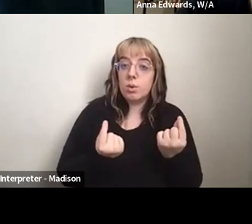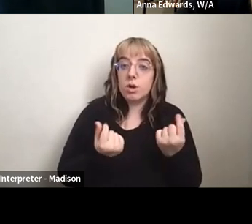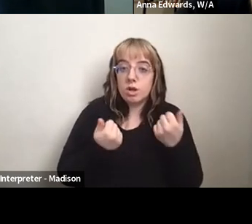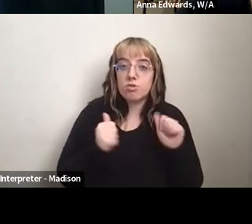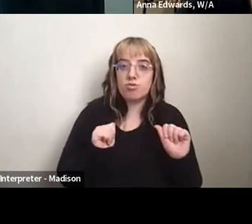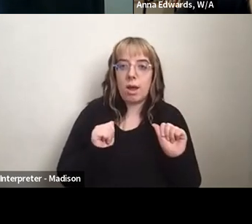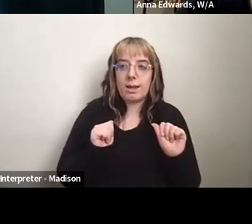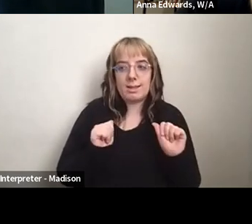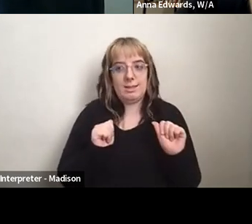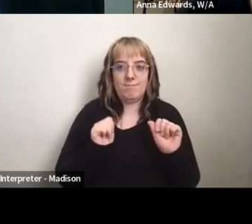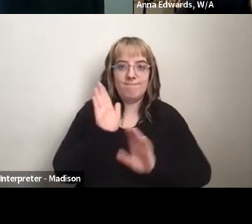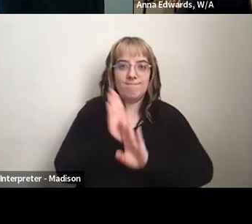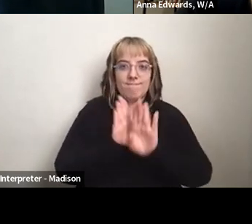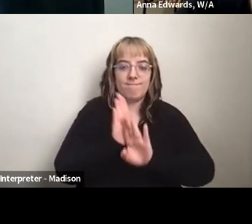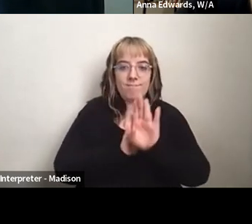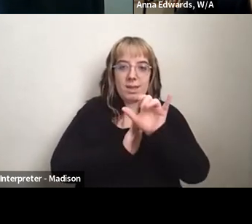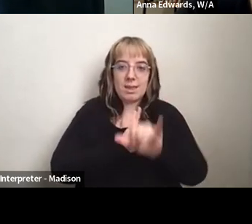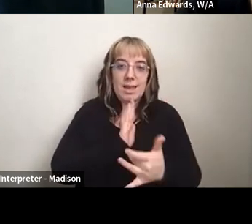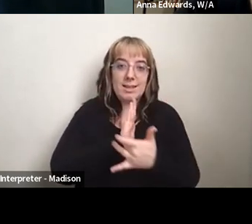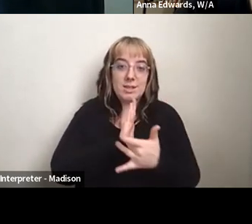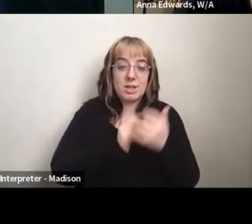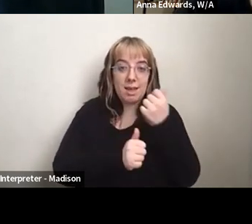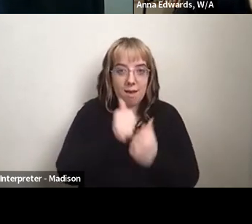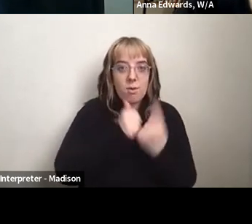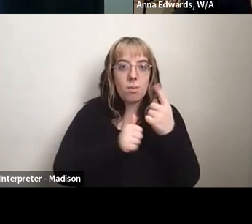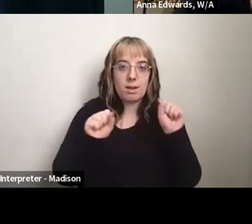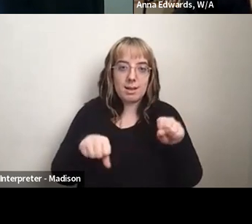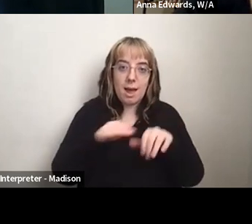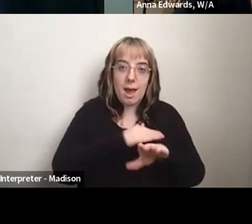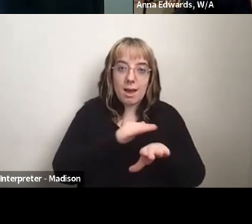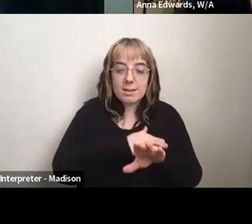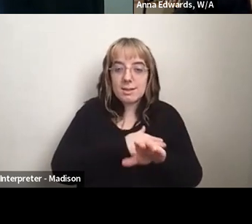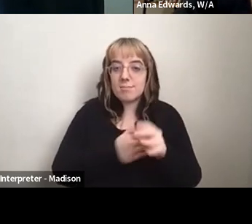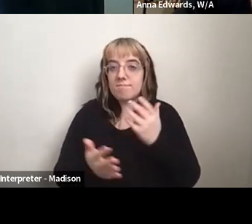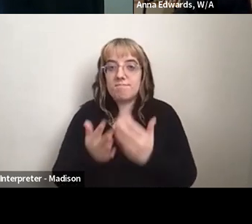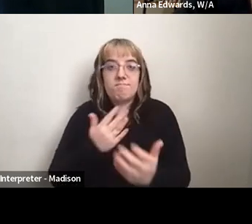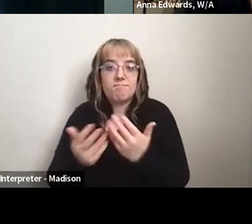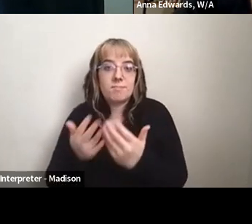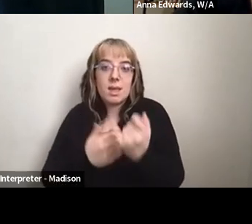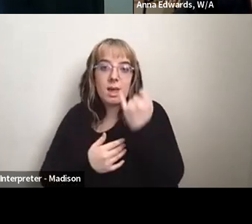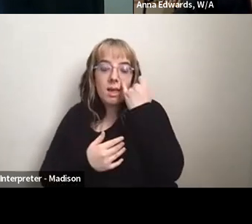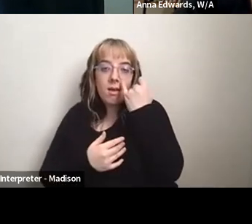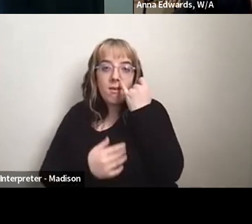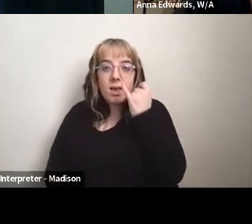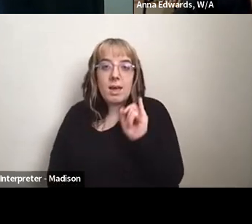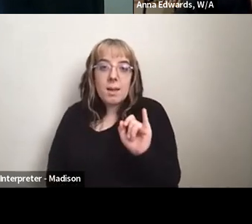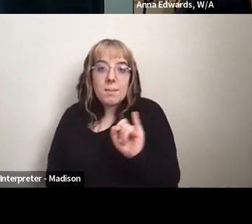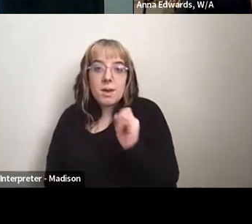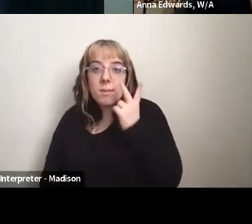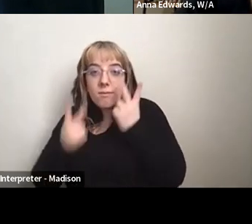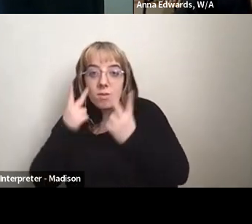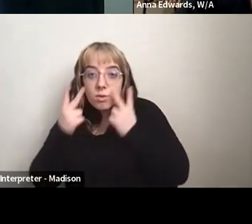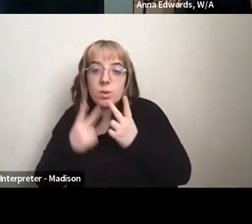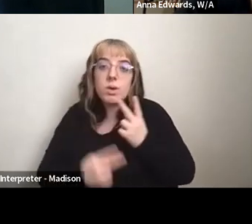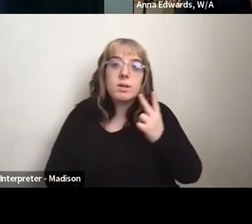acquiring those so that digitally everyone can access it, whether it is an impairment visually,